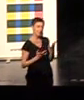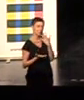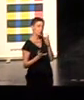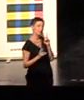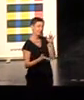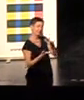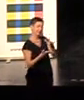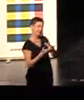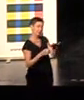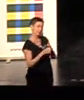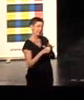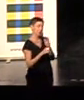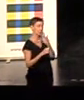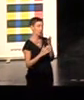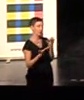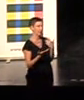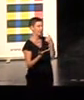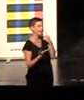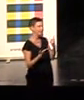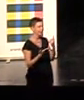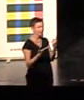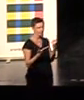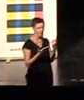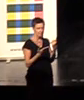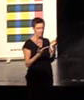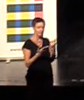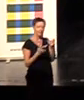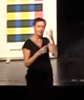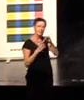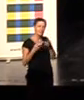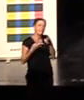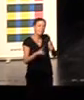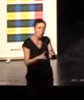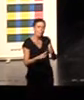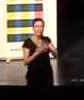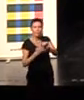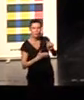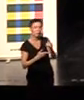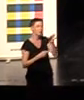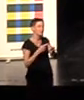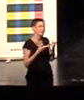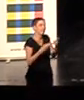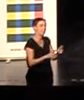given to certain form of culture and certain vorm of arts